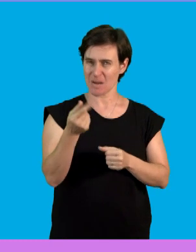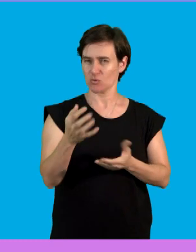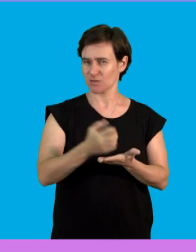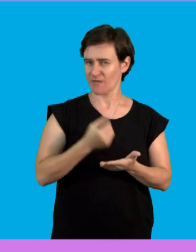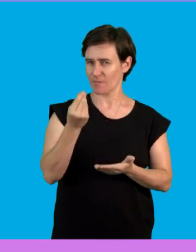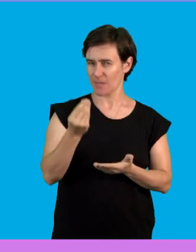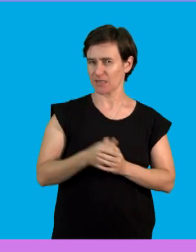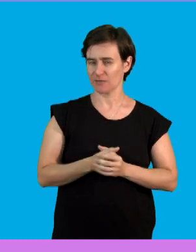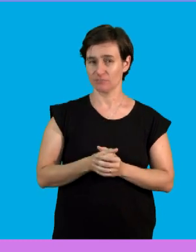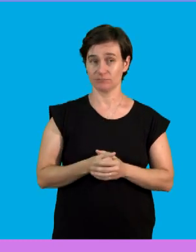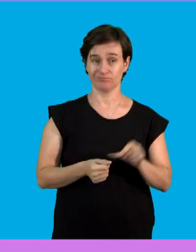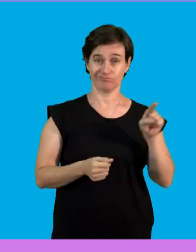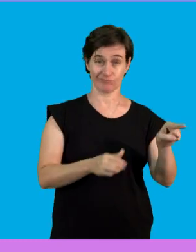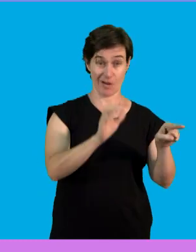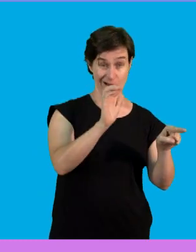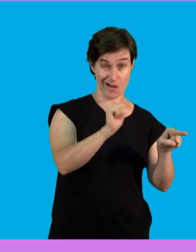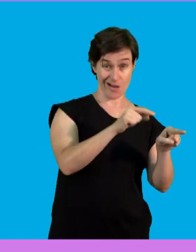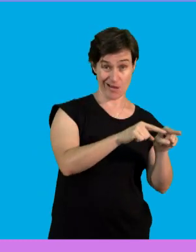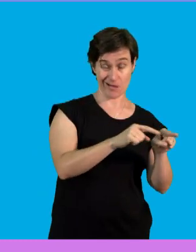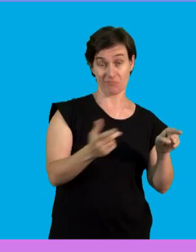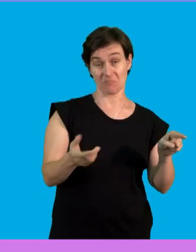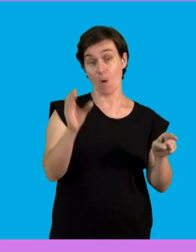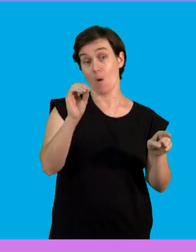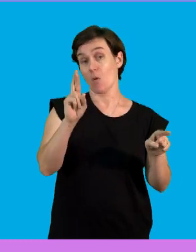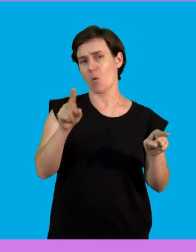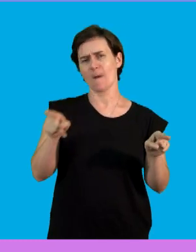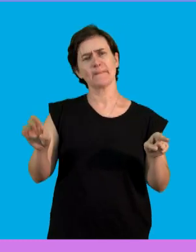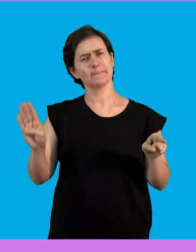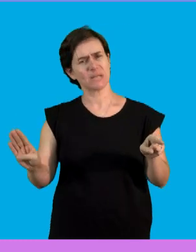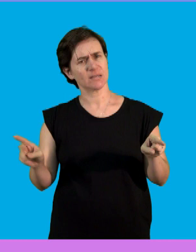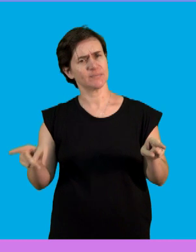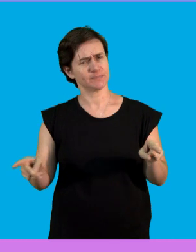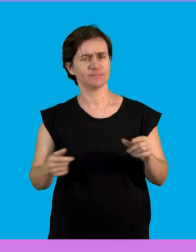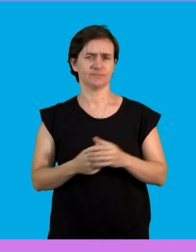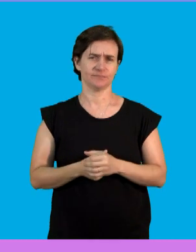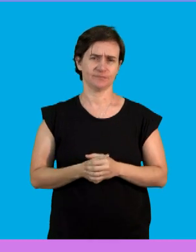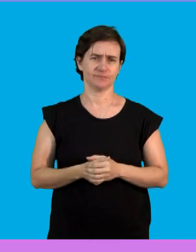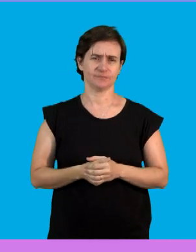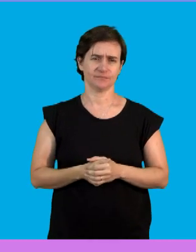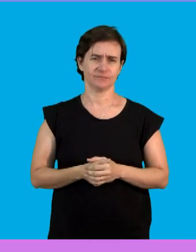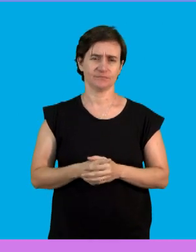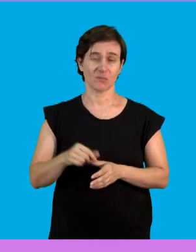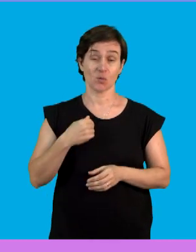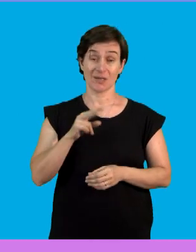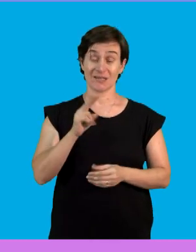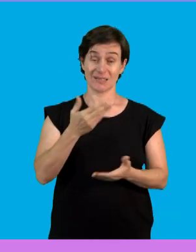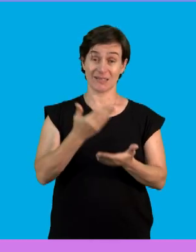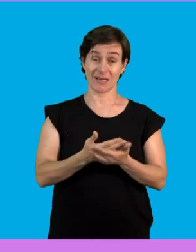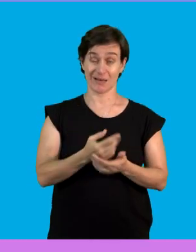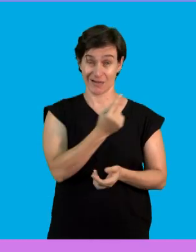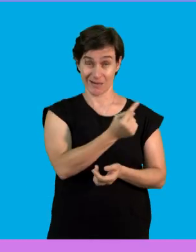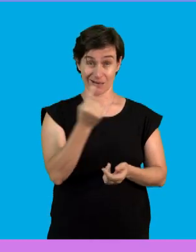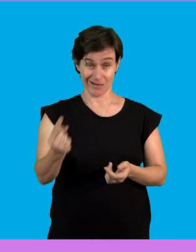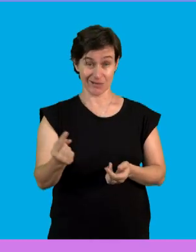to use? Either box A or box B. We can see that each